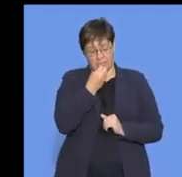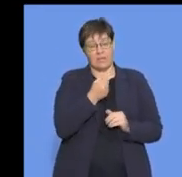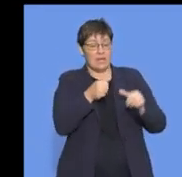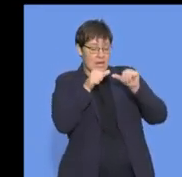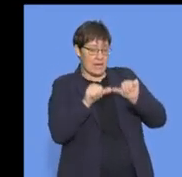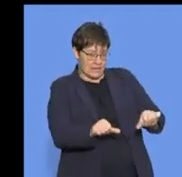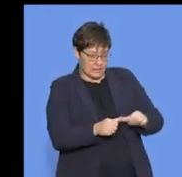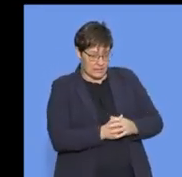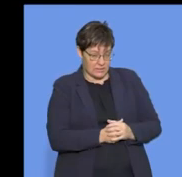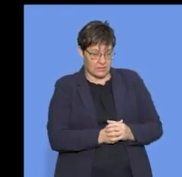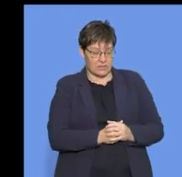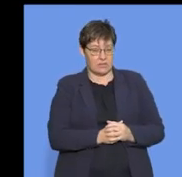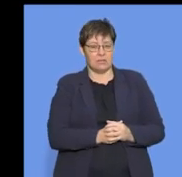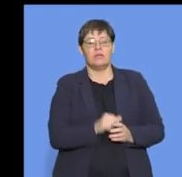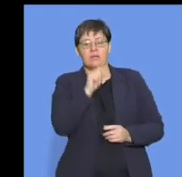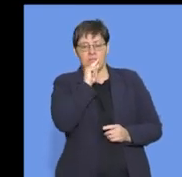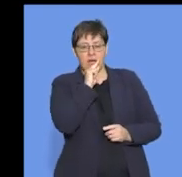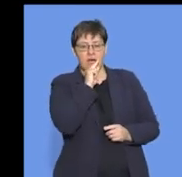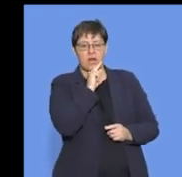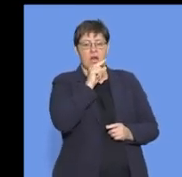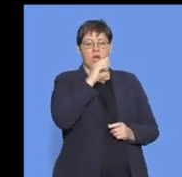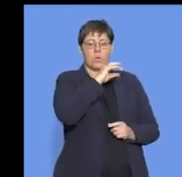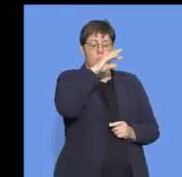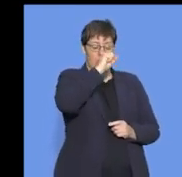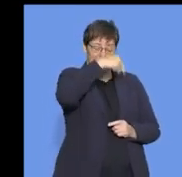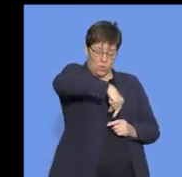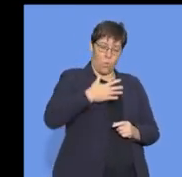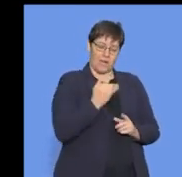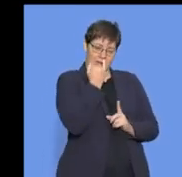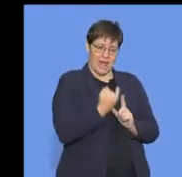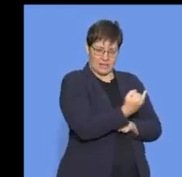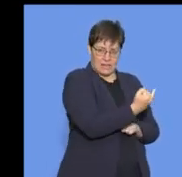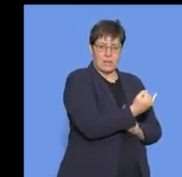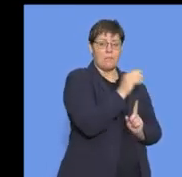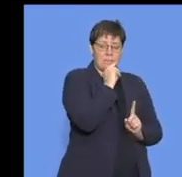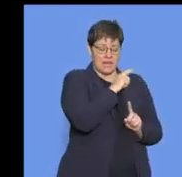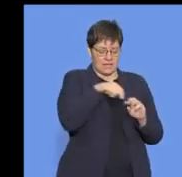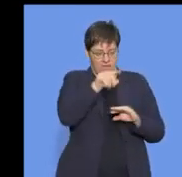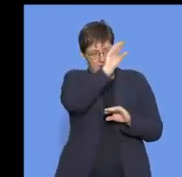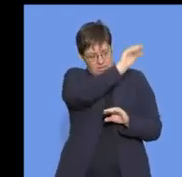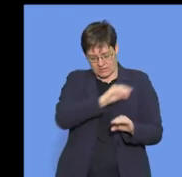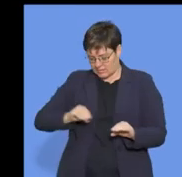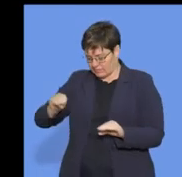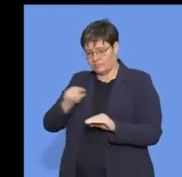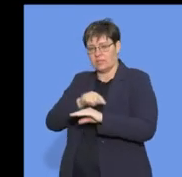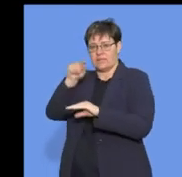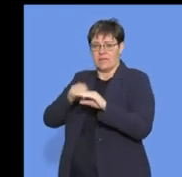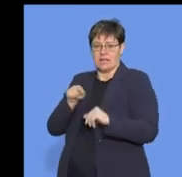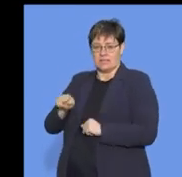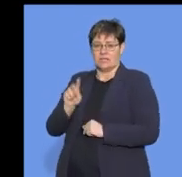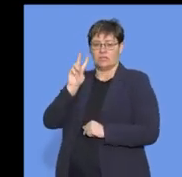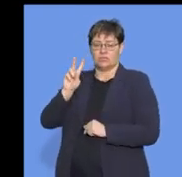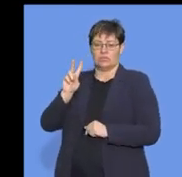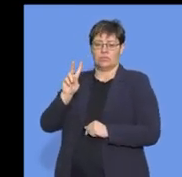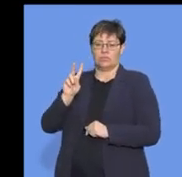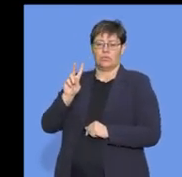negative value. Our next step is to isolate this q, and we've got to isolate that piece. So we're going to divide